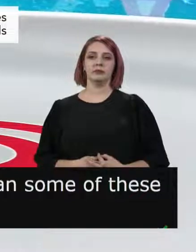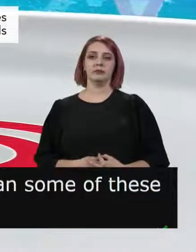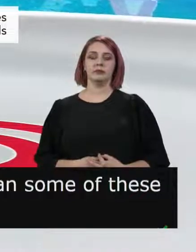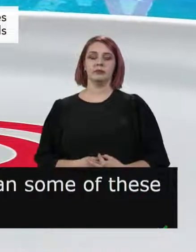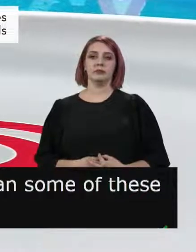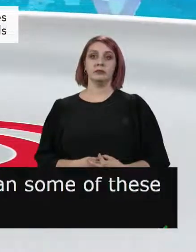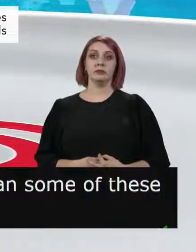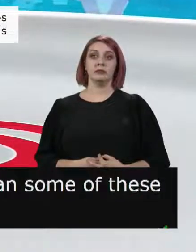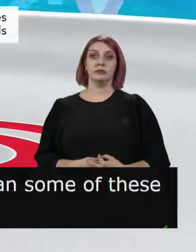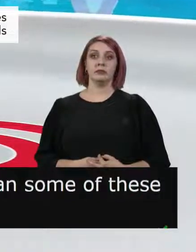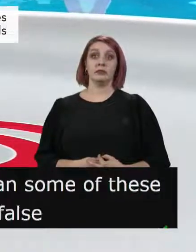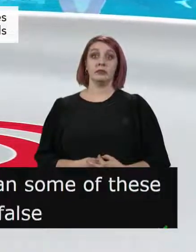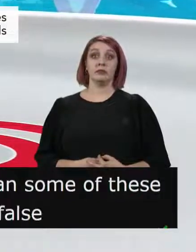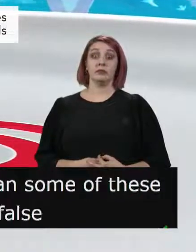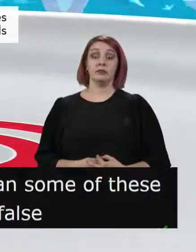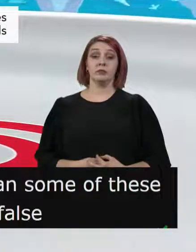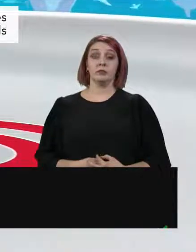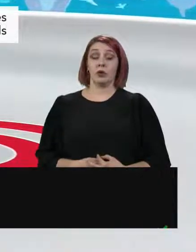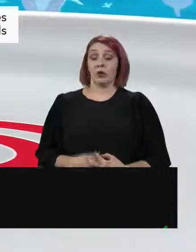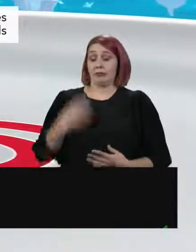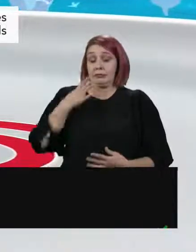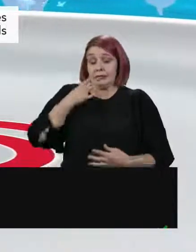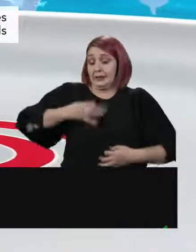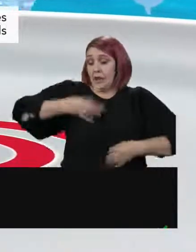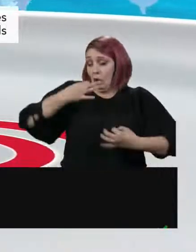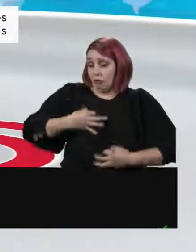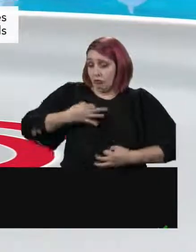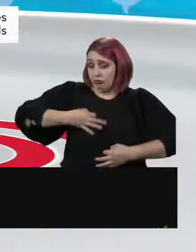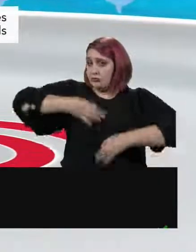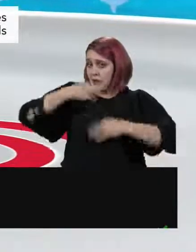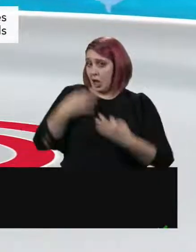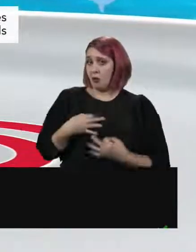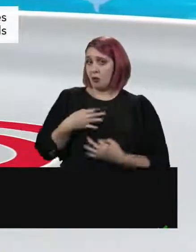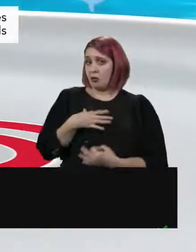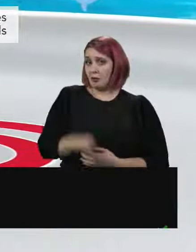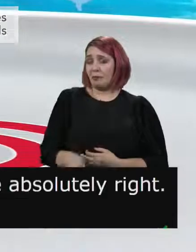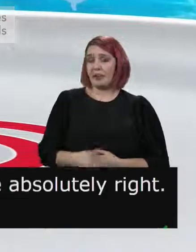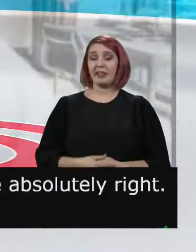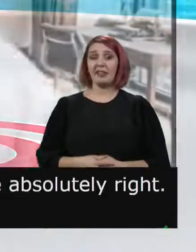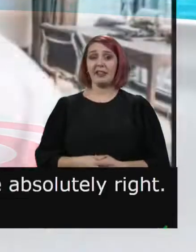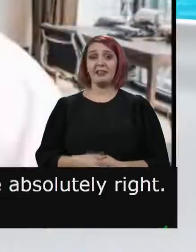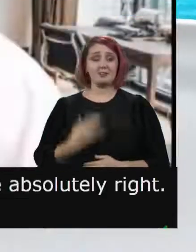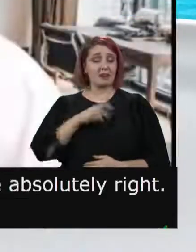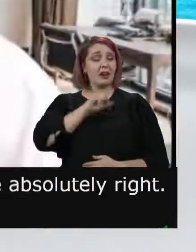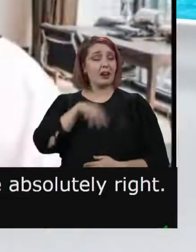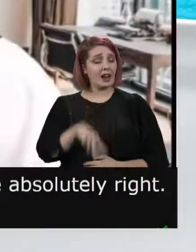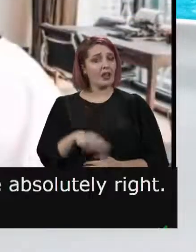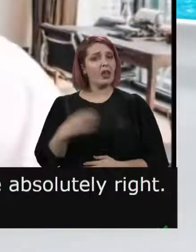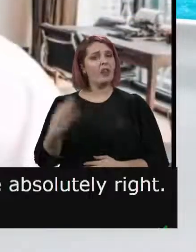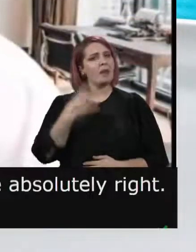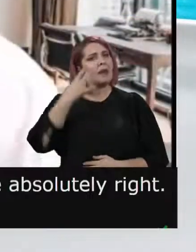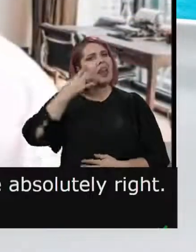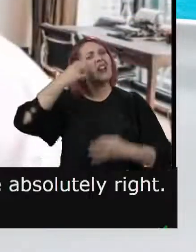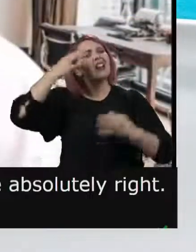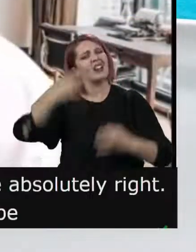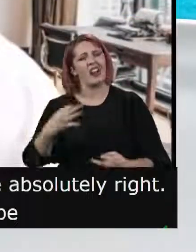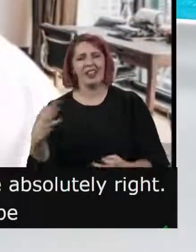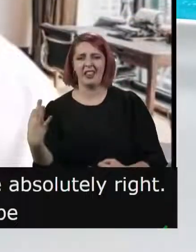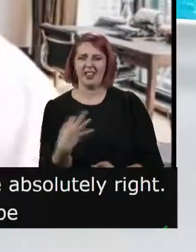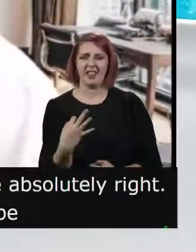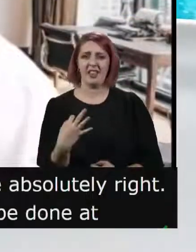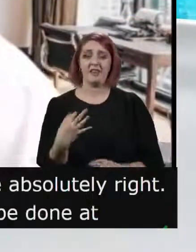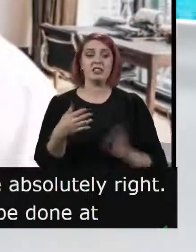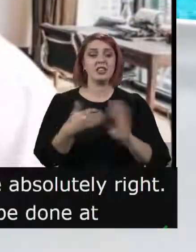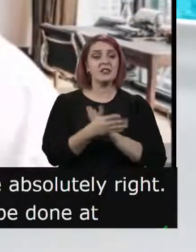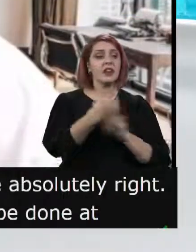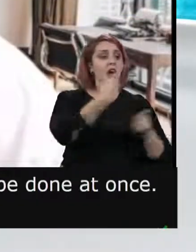Oh, I'm sure that you're absolutely right. We have to be realistic, and not all of these can be done at once. So I